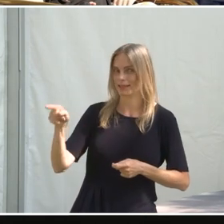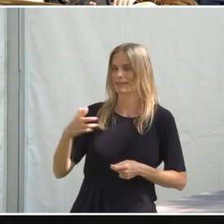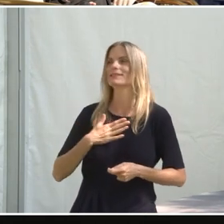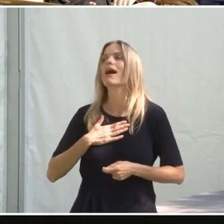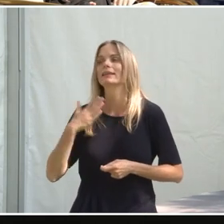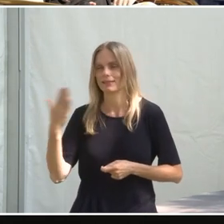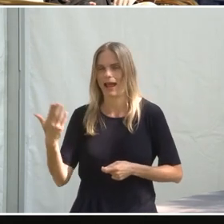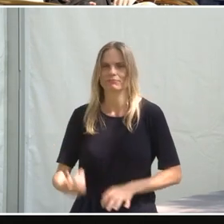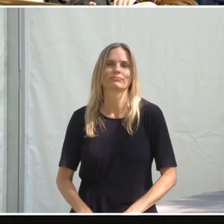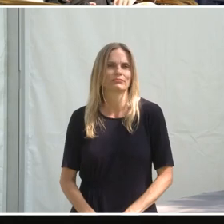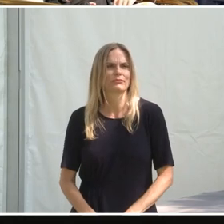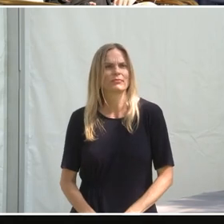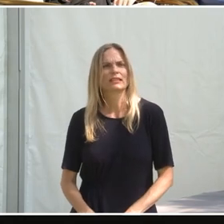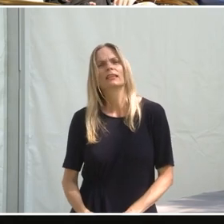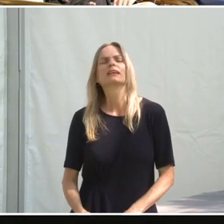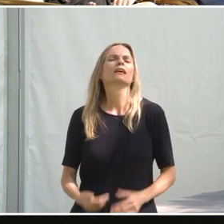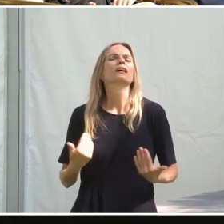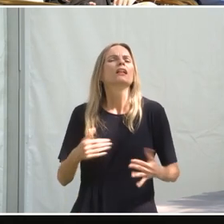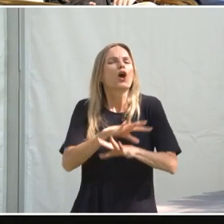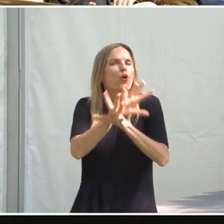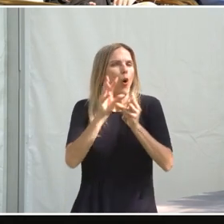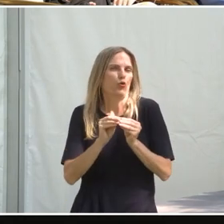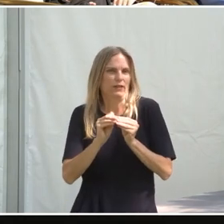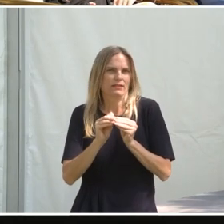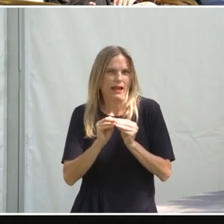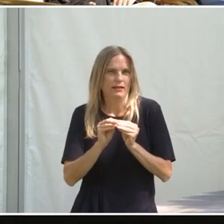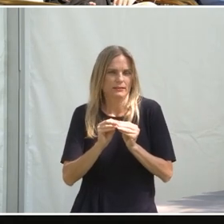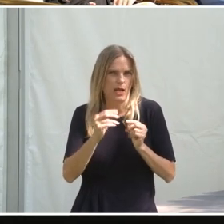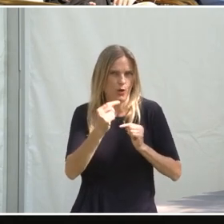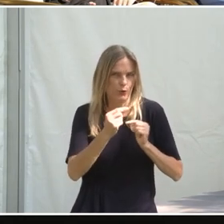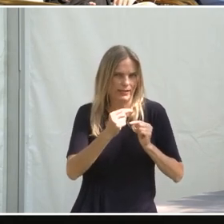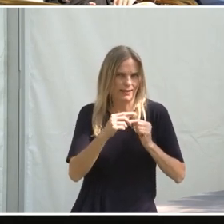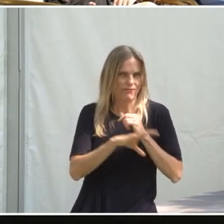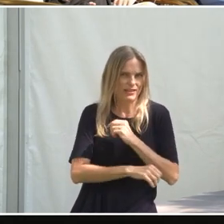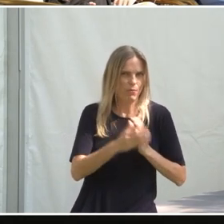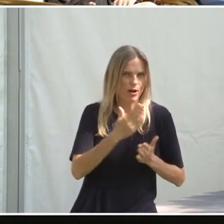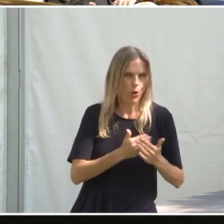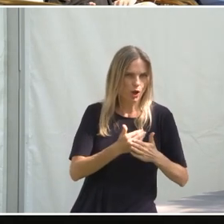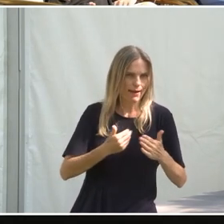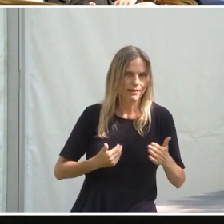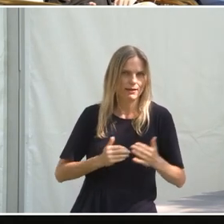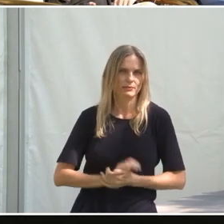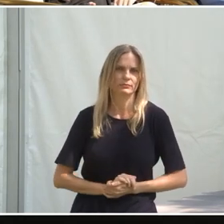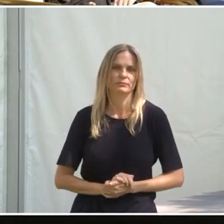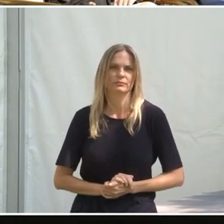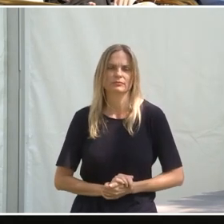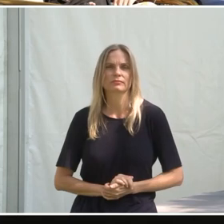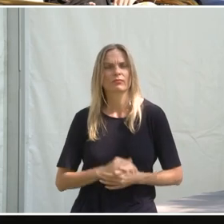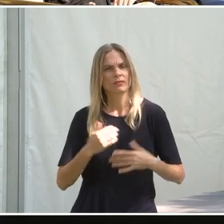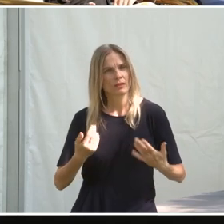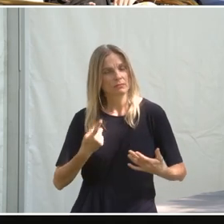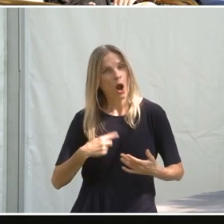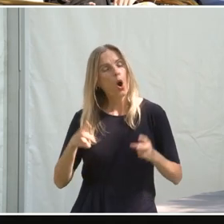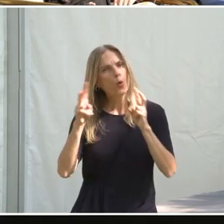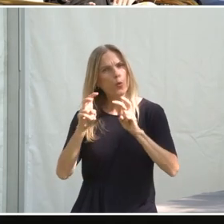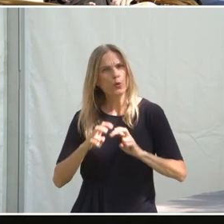that also. Yeah, thank you. I'm just going to try and summarize this a little bit before we come to the final part, where I know you've all prepared a question. So we did a piece of